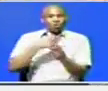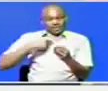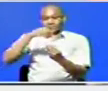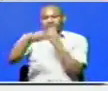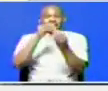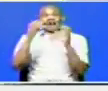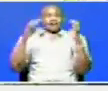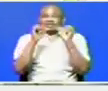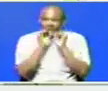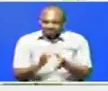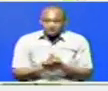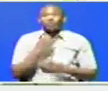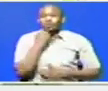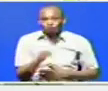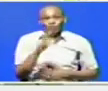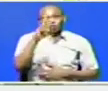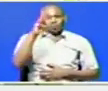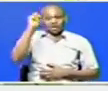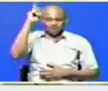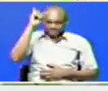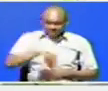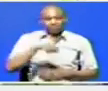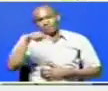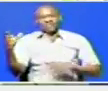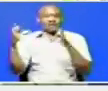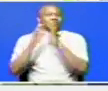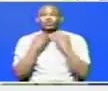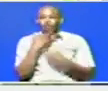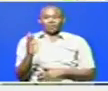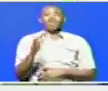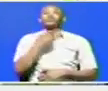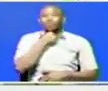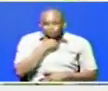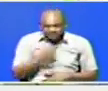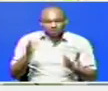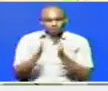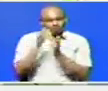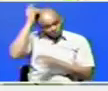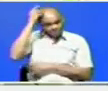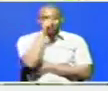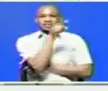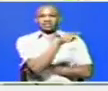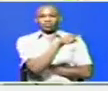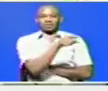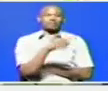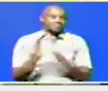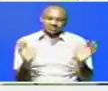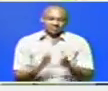republic. We will not have UNDP procure from another company. You just have to go with Al Ghurair or not print ballot